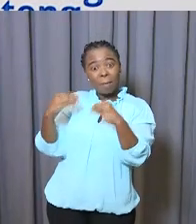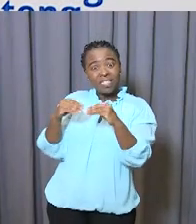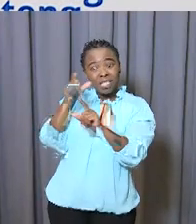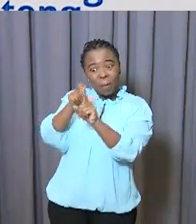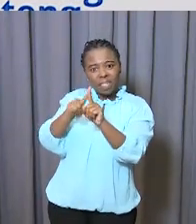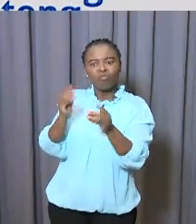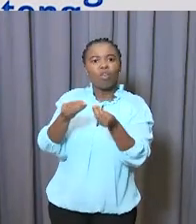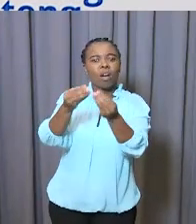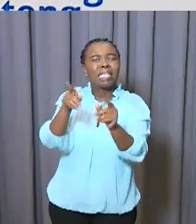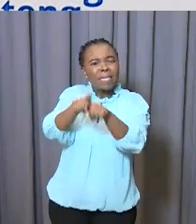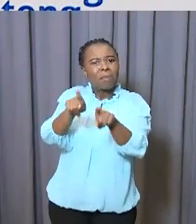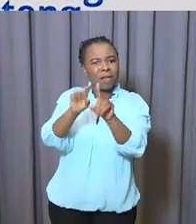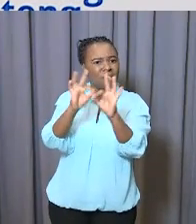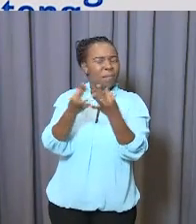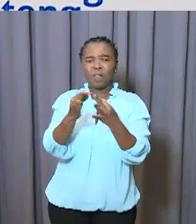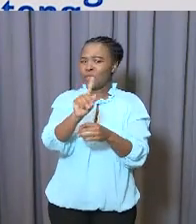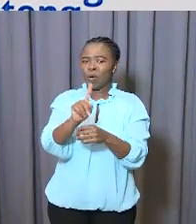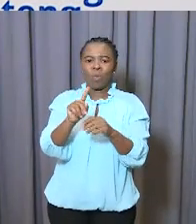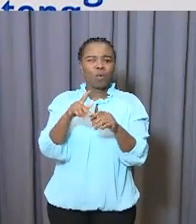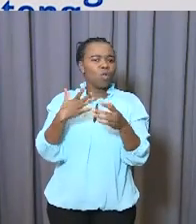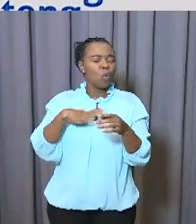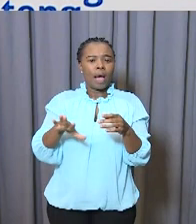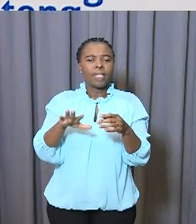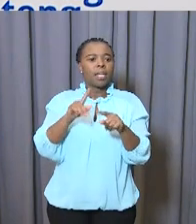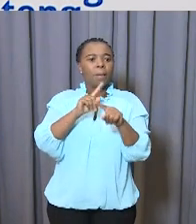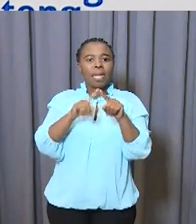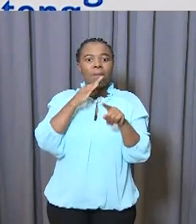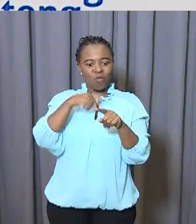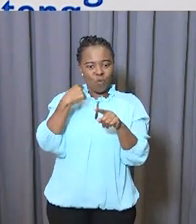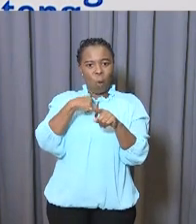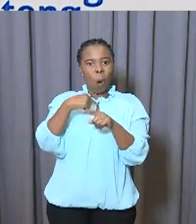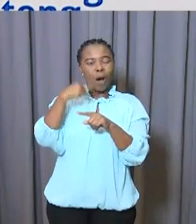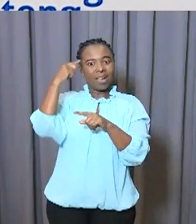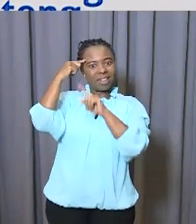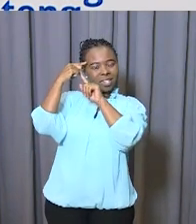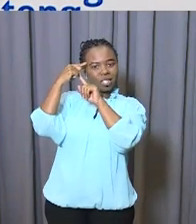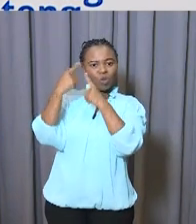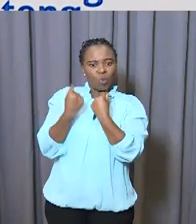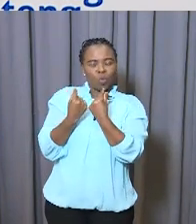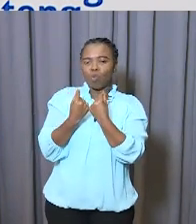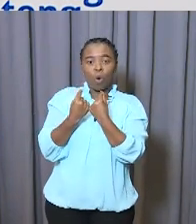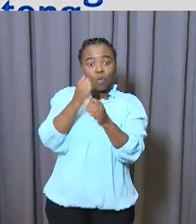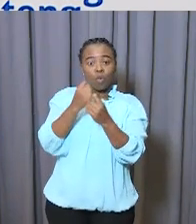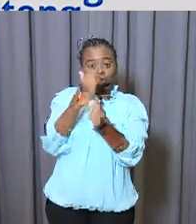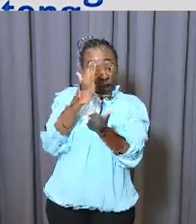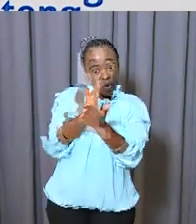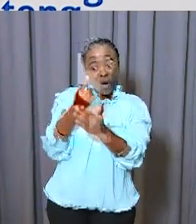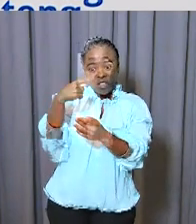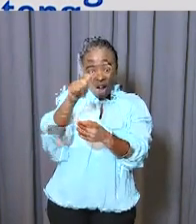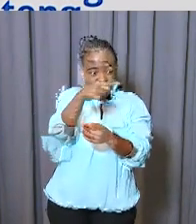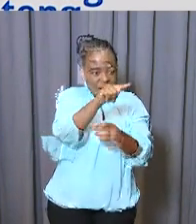provide for the same family. We don't have any malicious intent. It's for purpose of coordination and for purpose of ensuring that the right people get